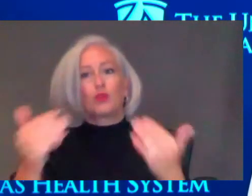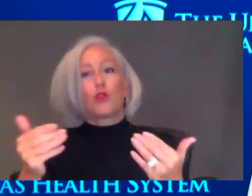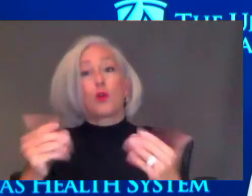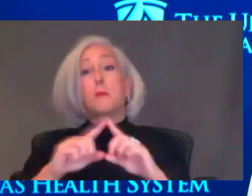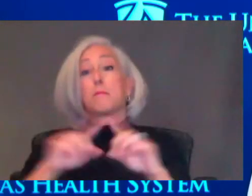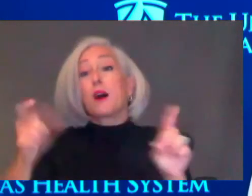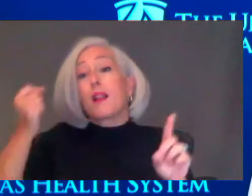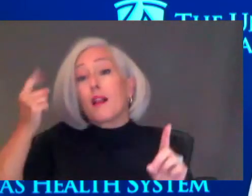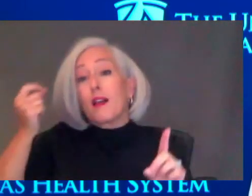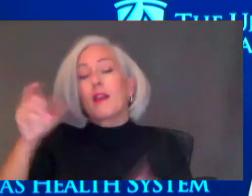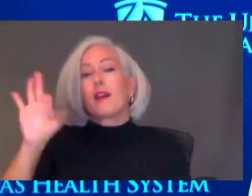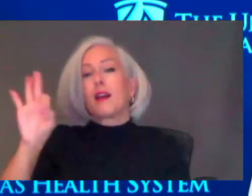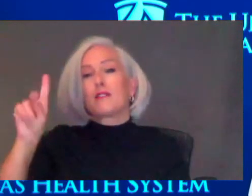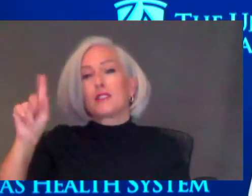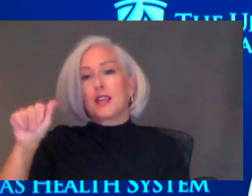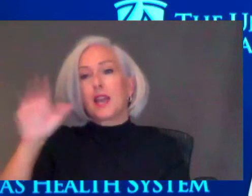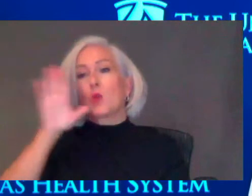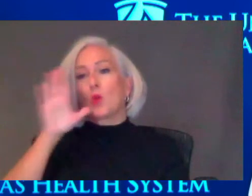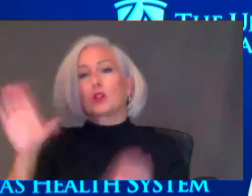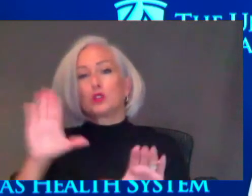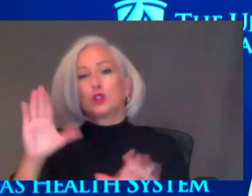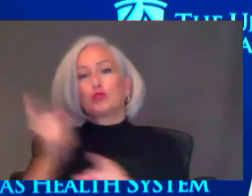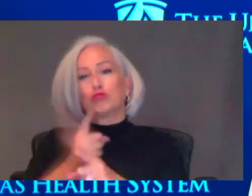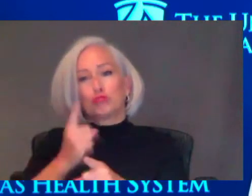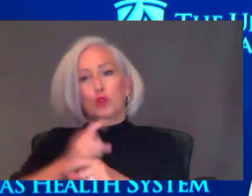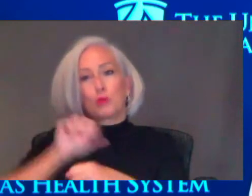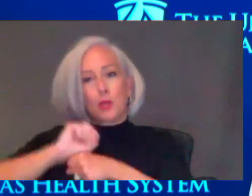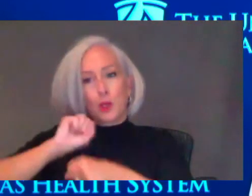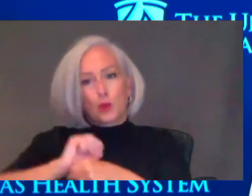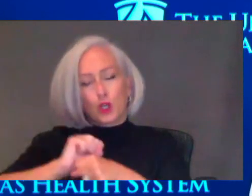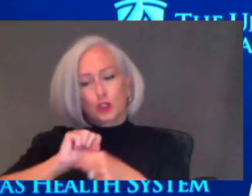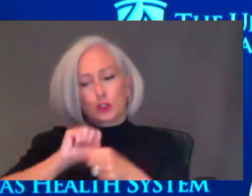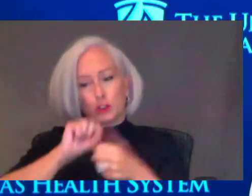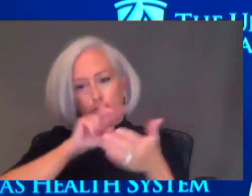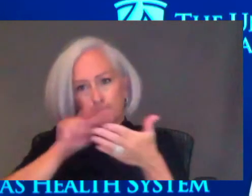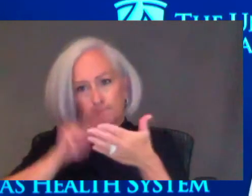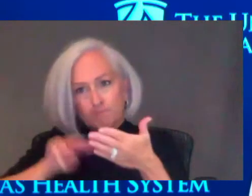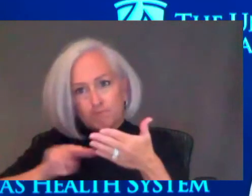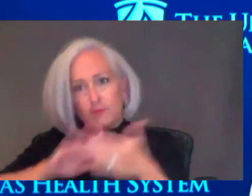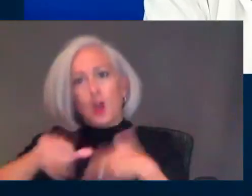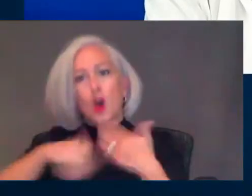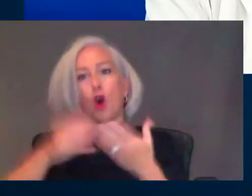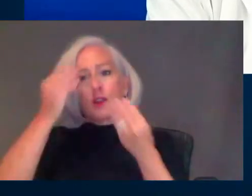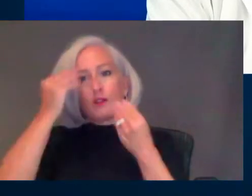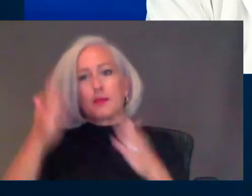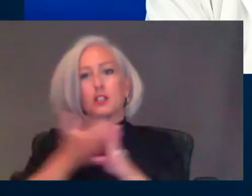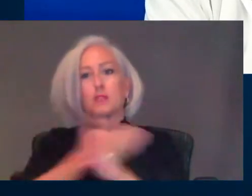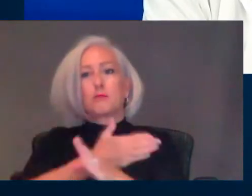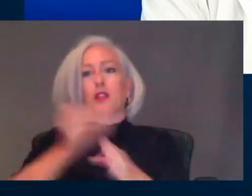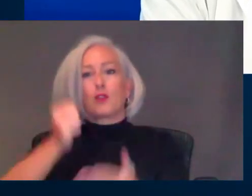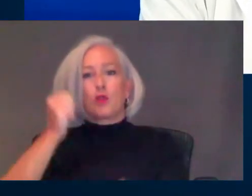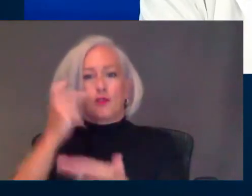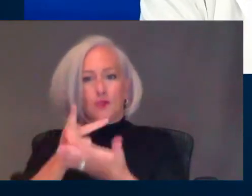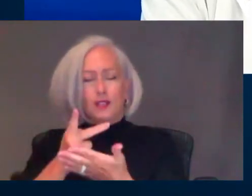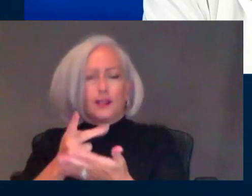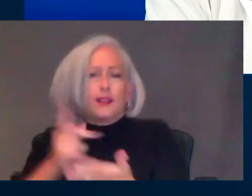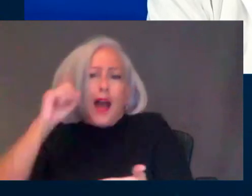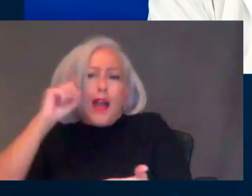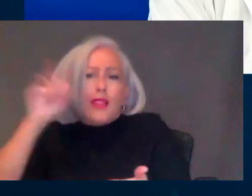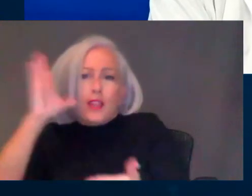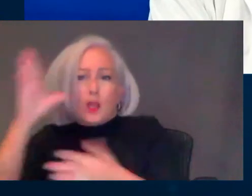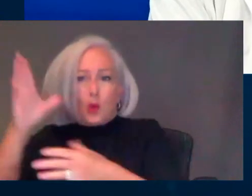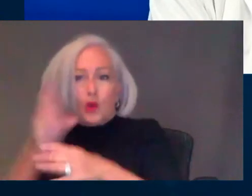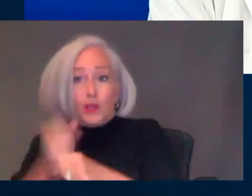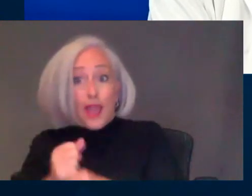we have to look at is that the other thing that came out in yesterday's news cycle around this is that some countries are saying, gosh, we're going